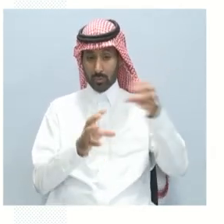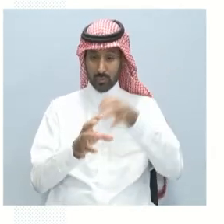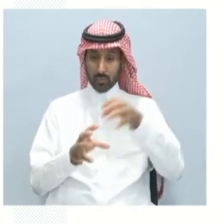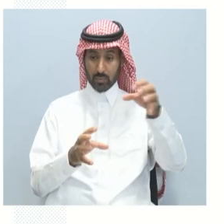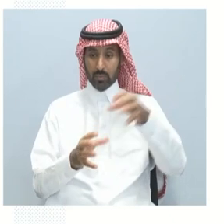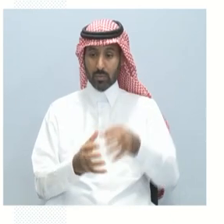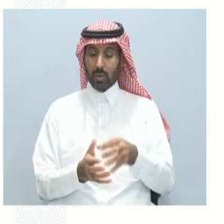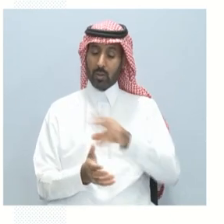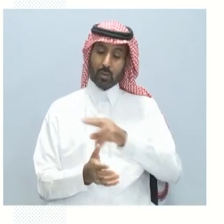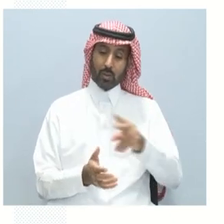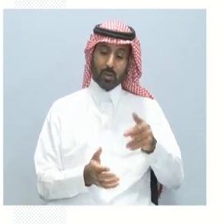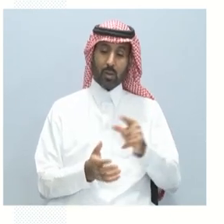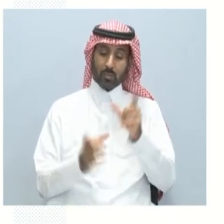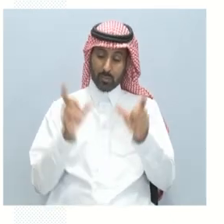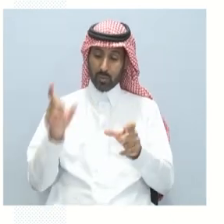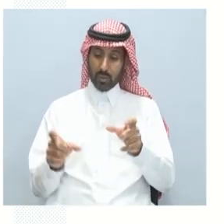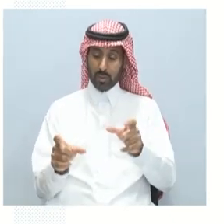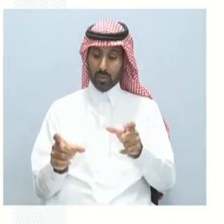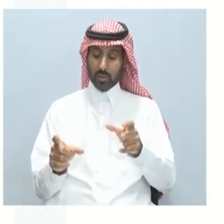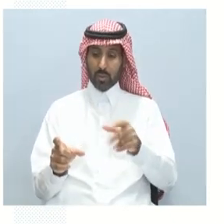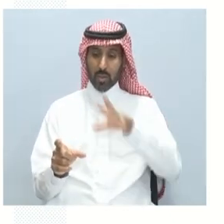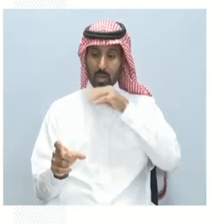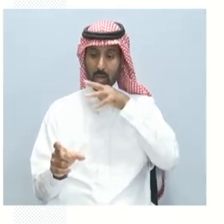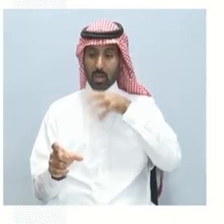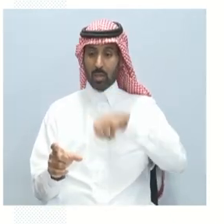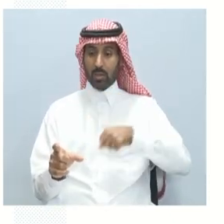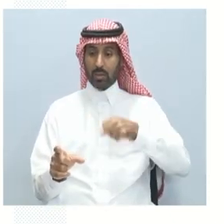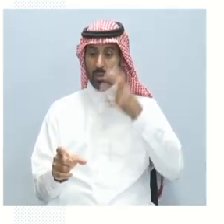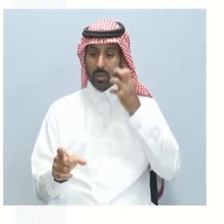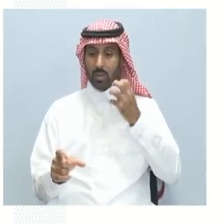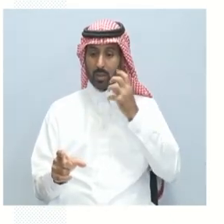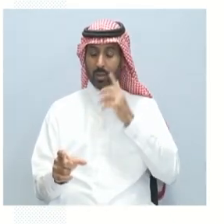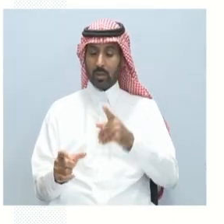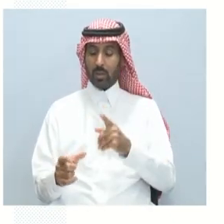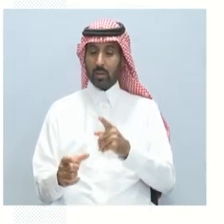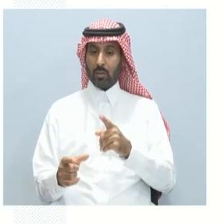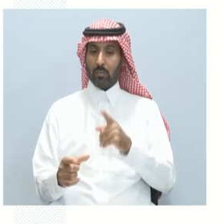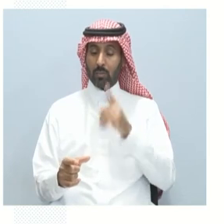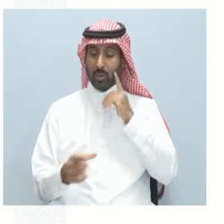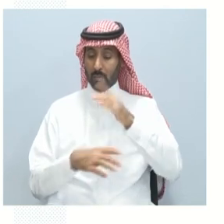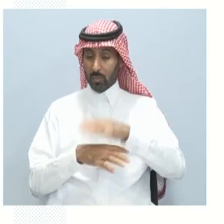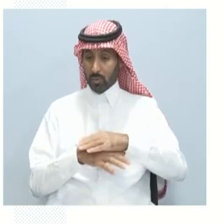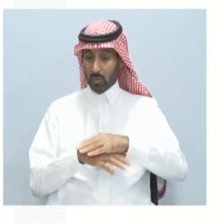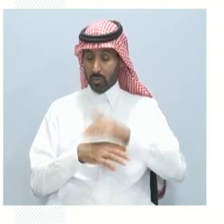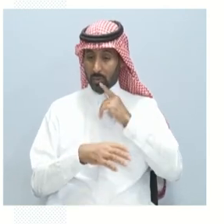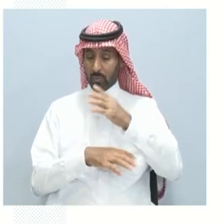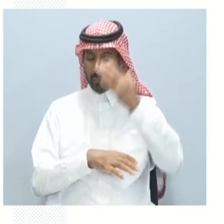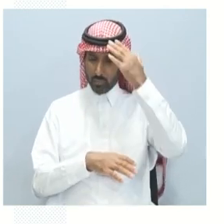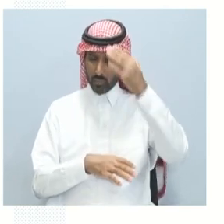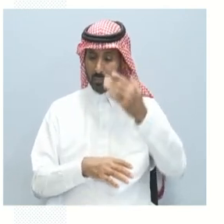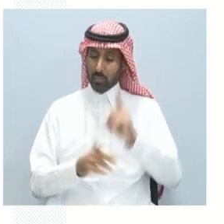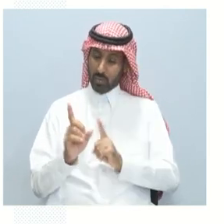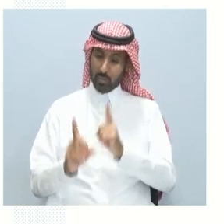of their different characteristics, they obviously complemented each other in a way that only they could fully